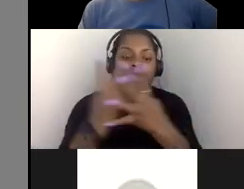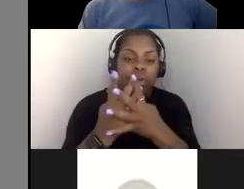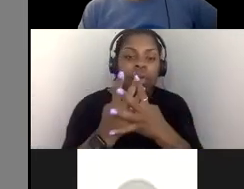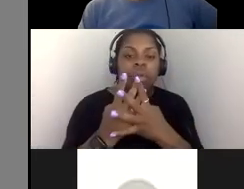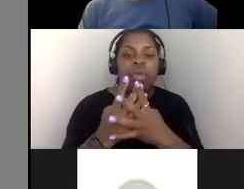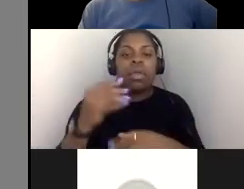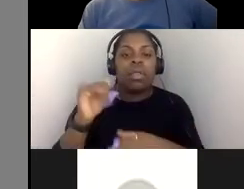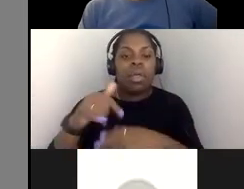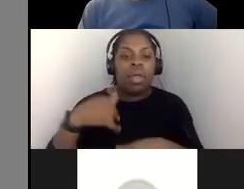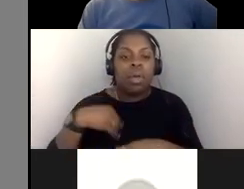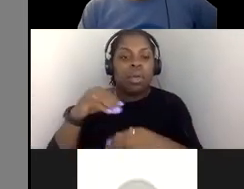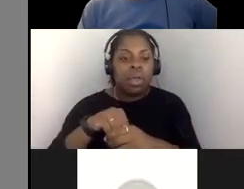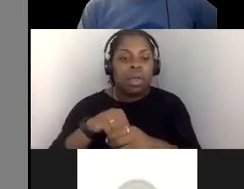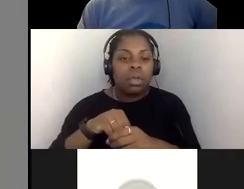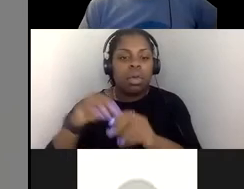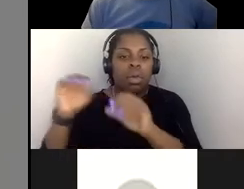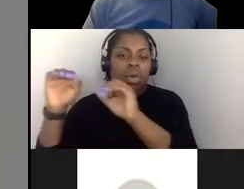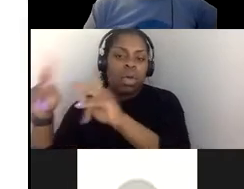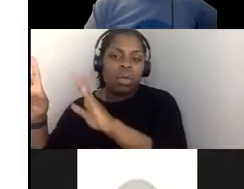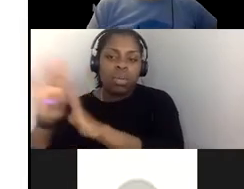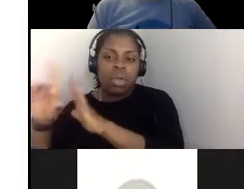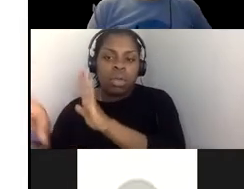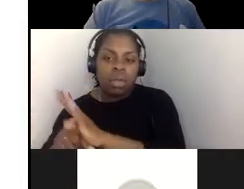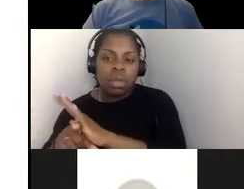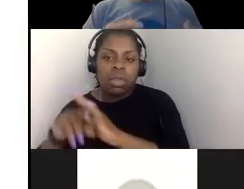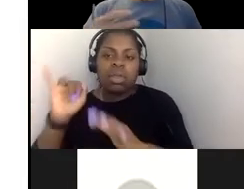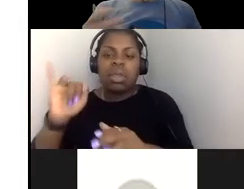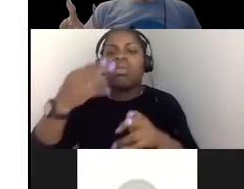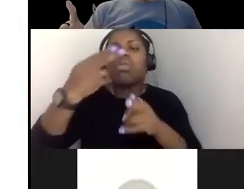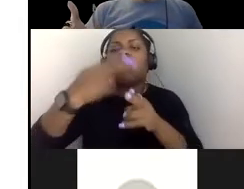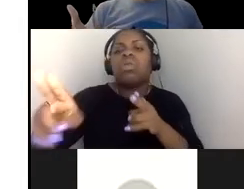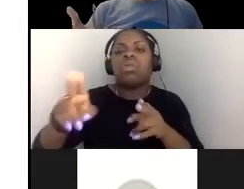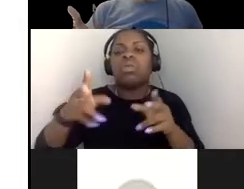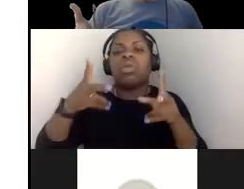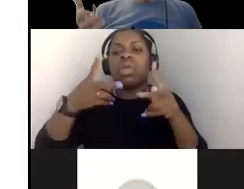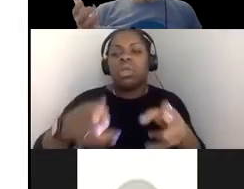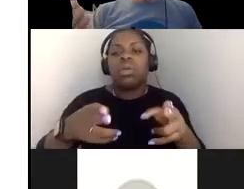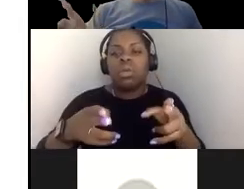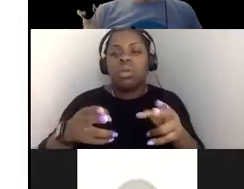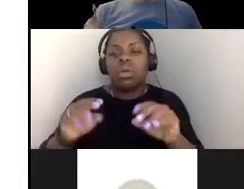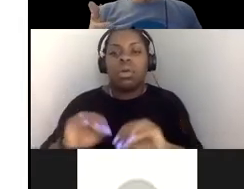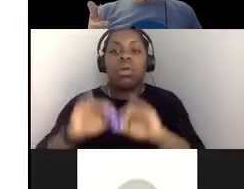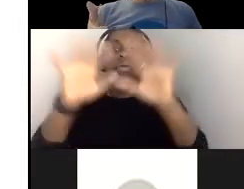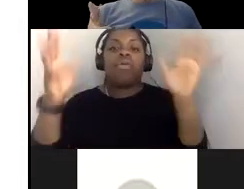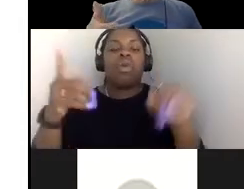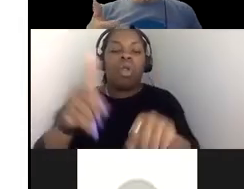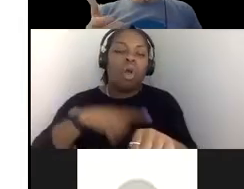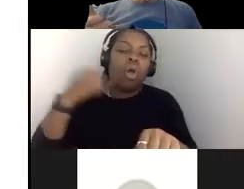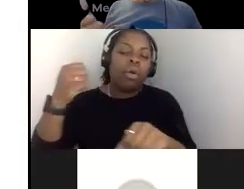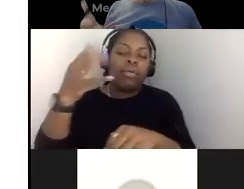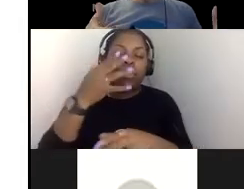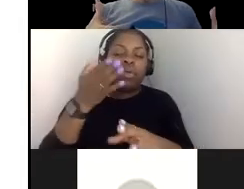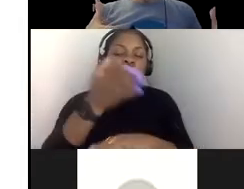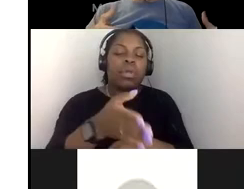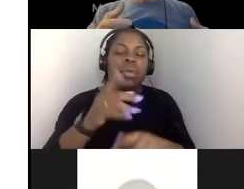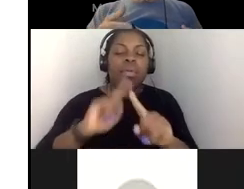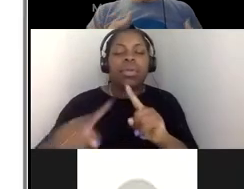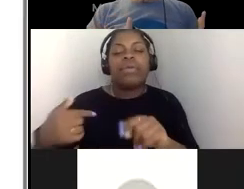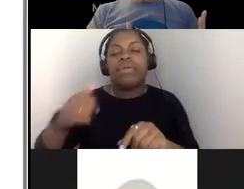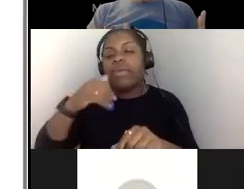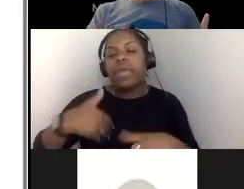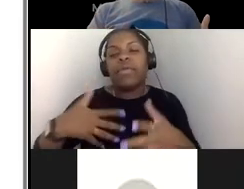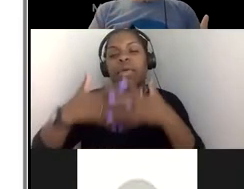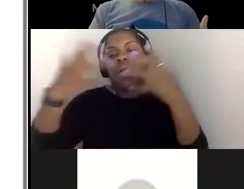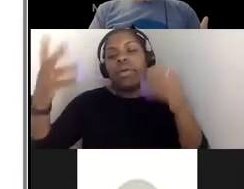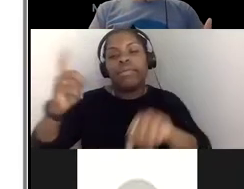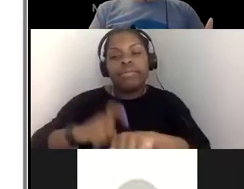at. Yeah, so that's just a little bit of a clip. Yeah, I mean, it's obviously there's a longer video there, but we don't have